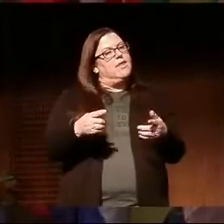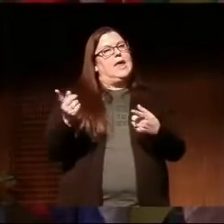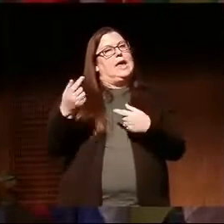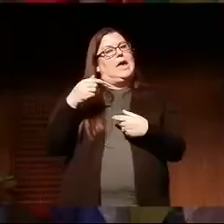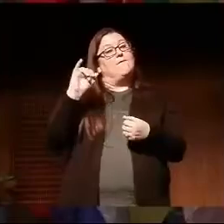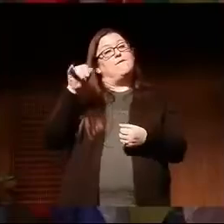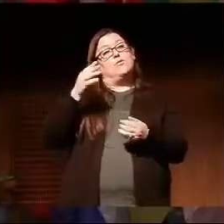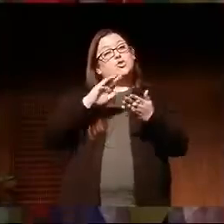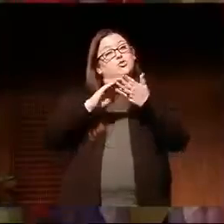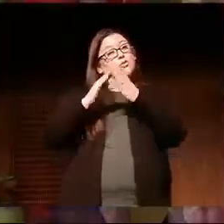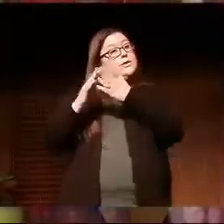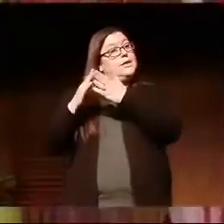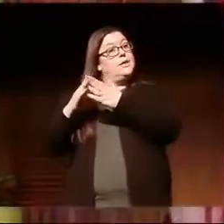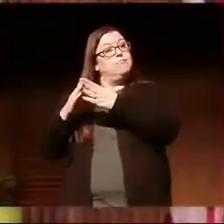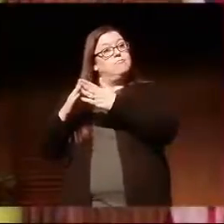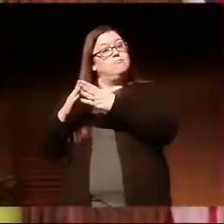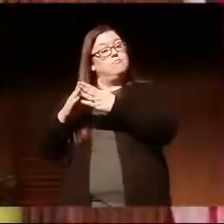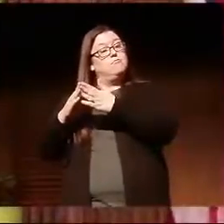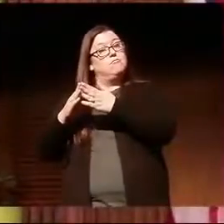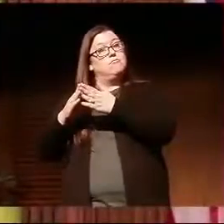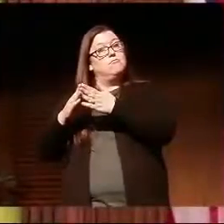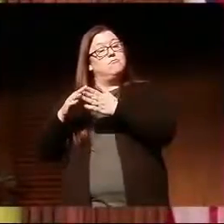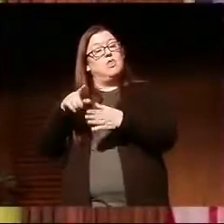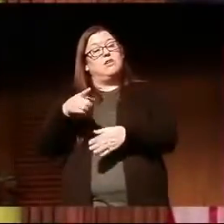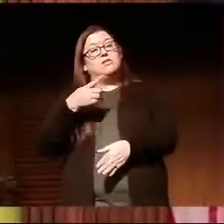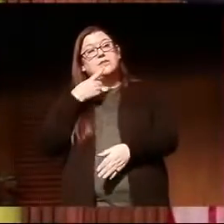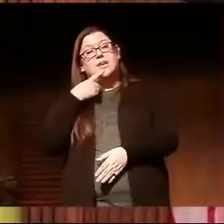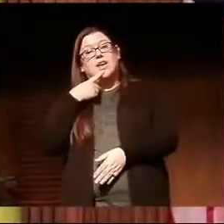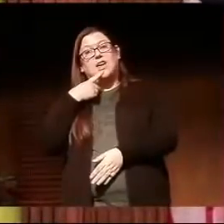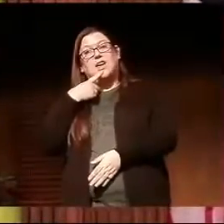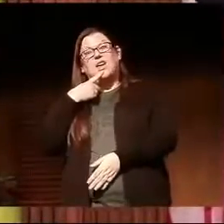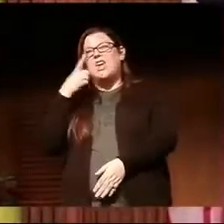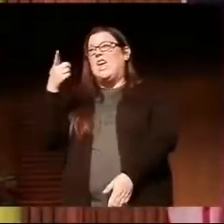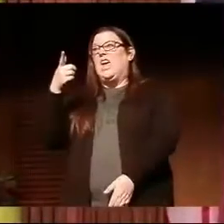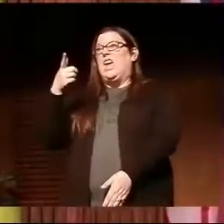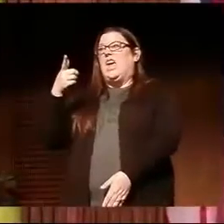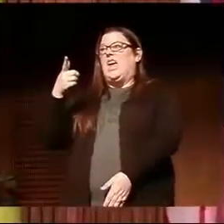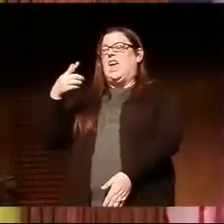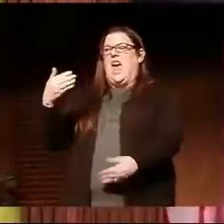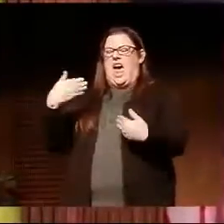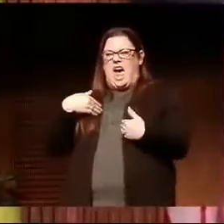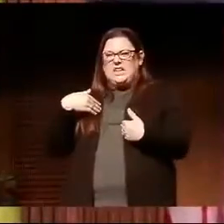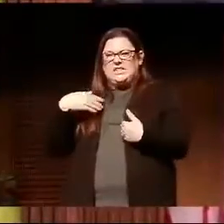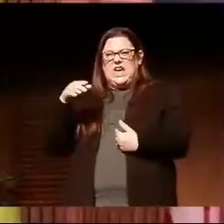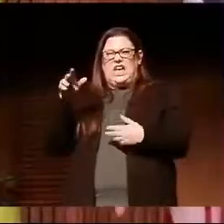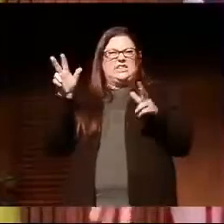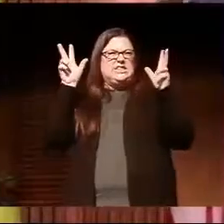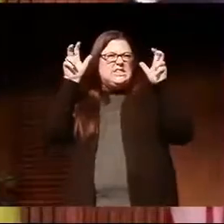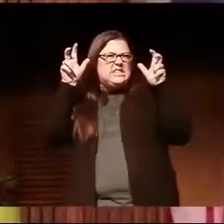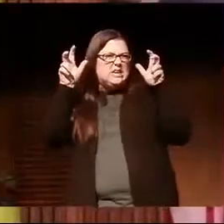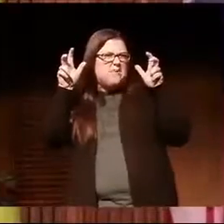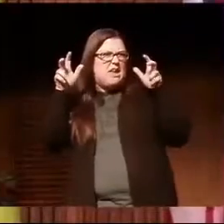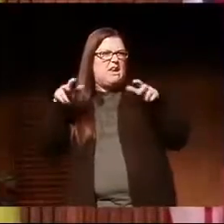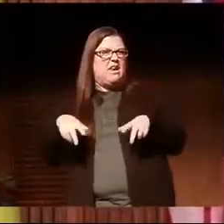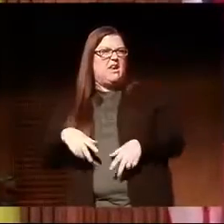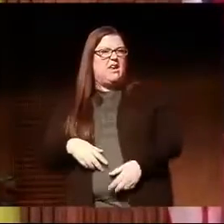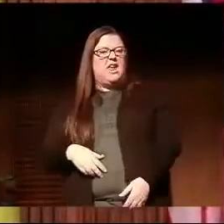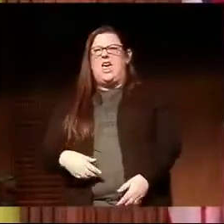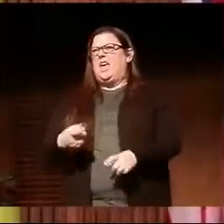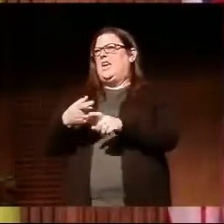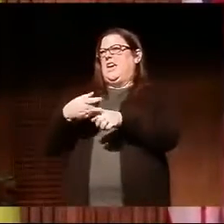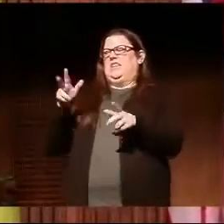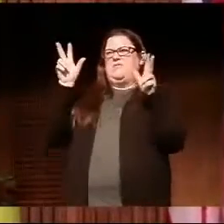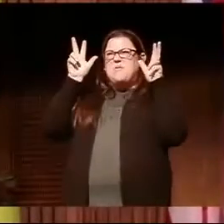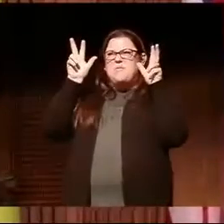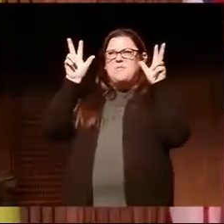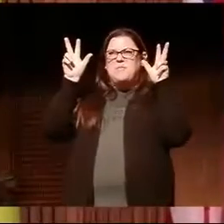Jerusalem, who are saying, "This guy, he's possessed by a demon. It's by the prince of demons, by Beelzebul, that he casts